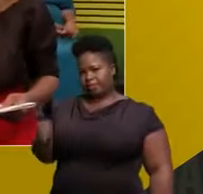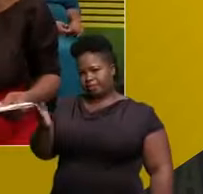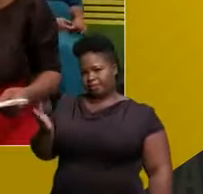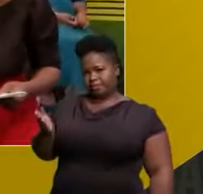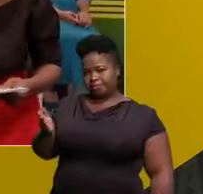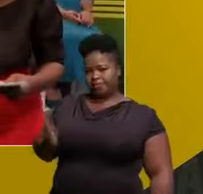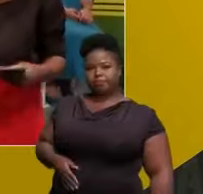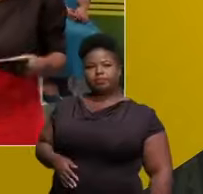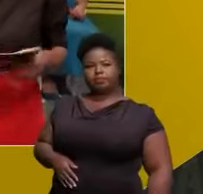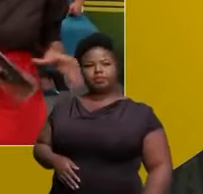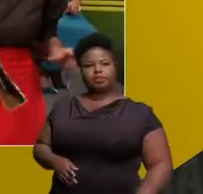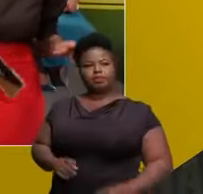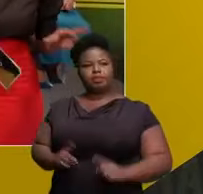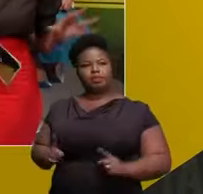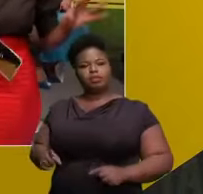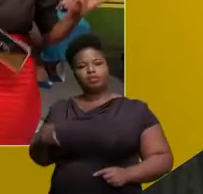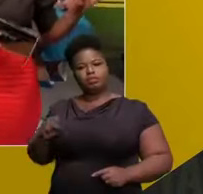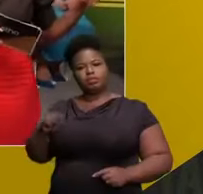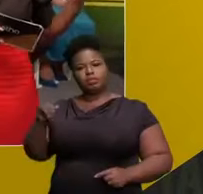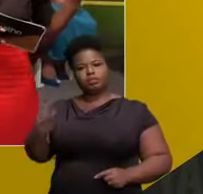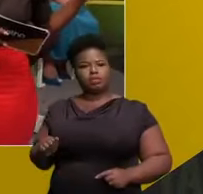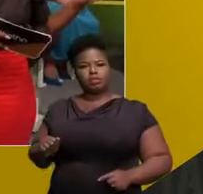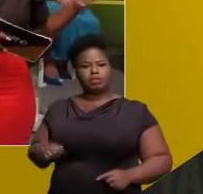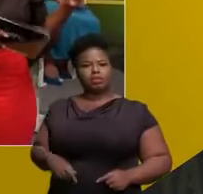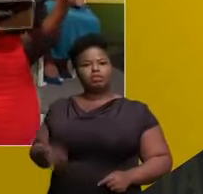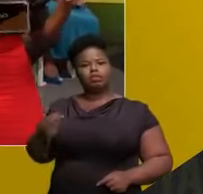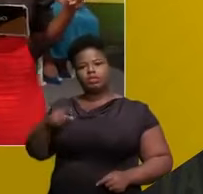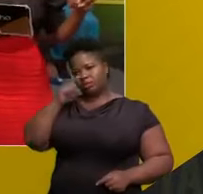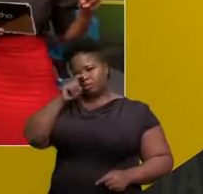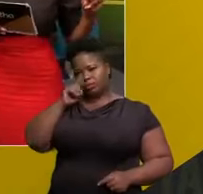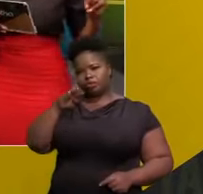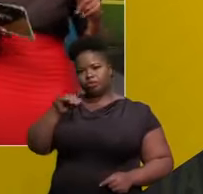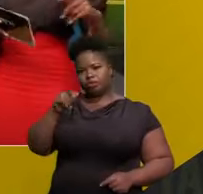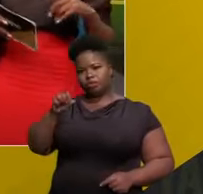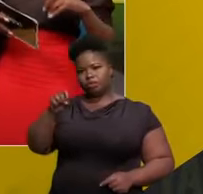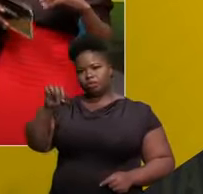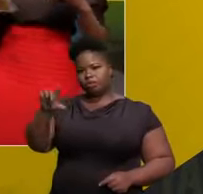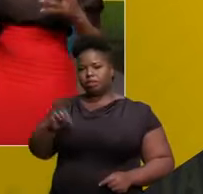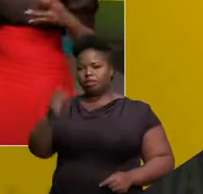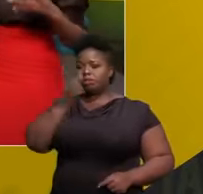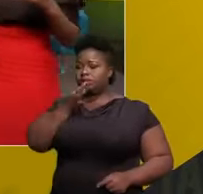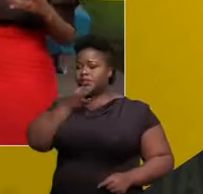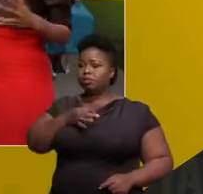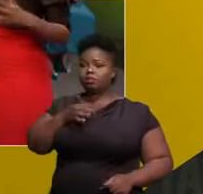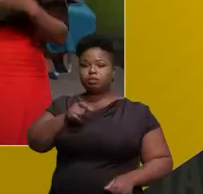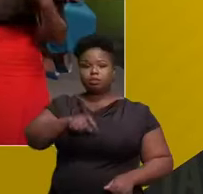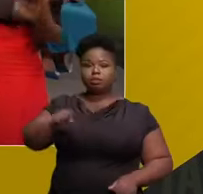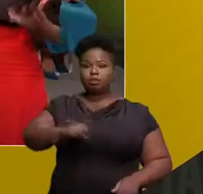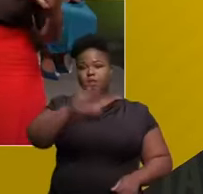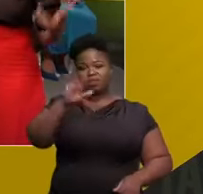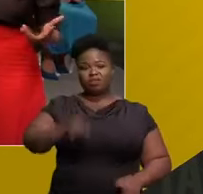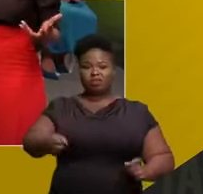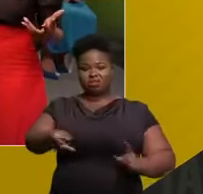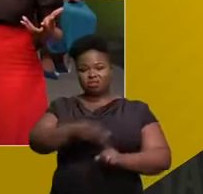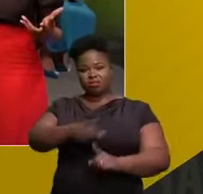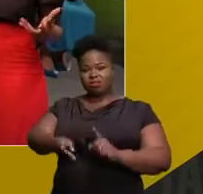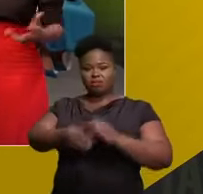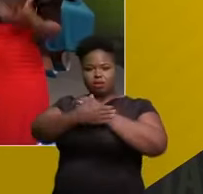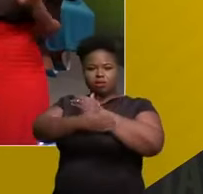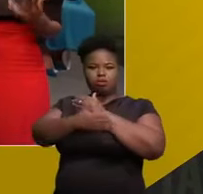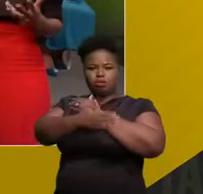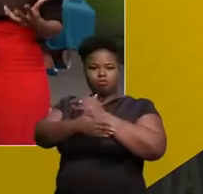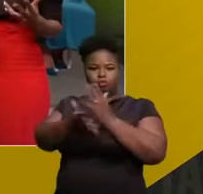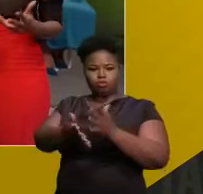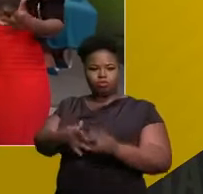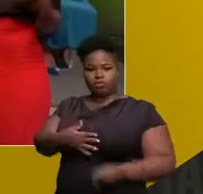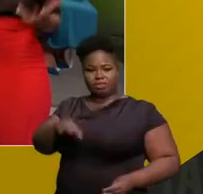our caller who's on the line. Sia, ngimamele sesibuyisile, ublabla ka taba la gore South Africa is generally a violent country. Does